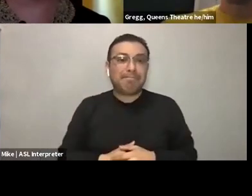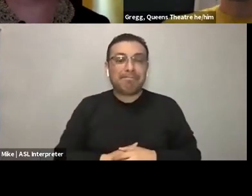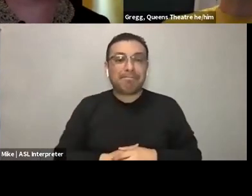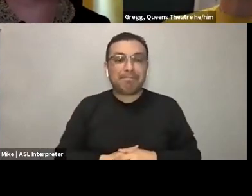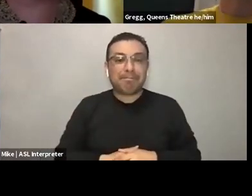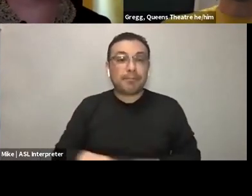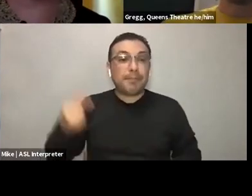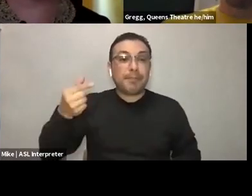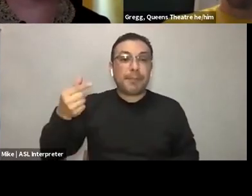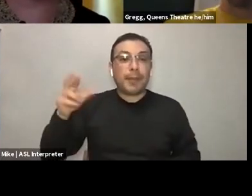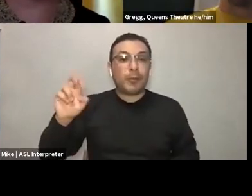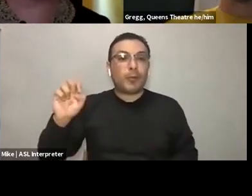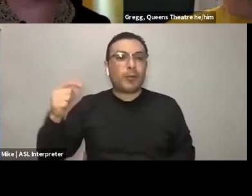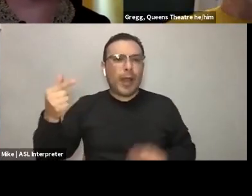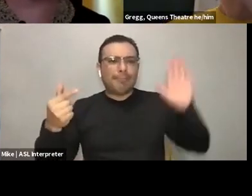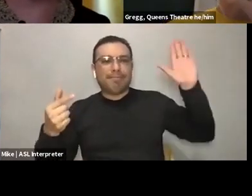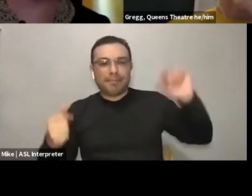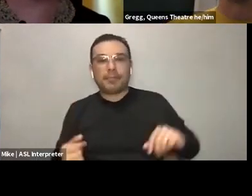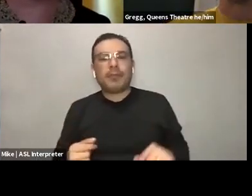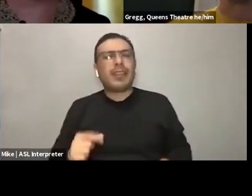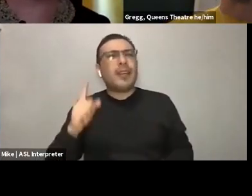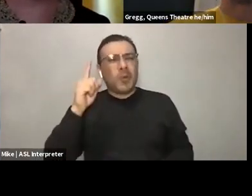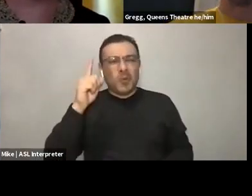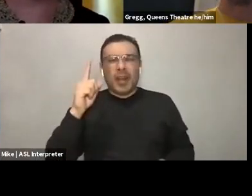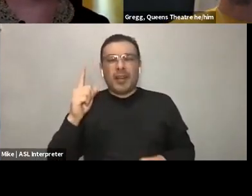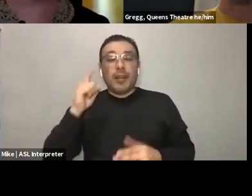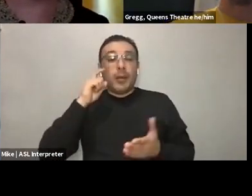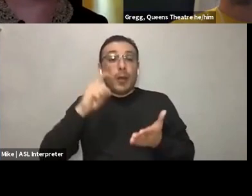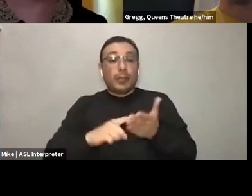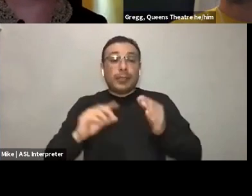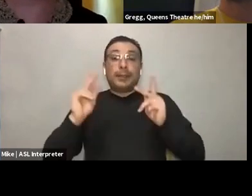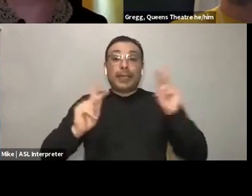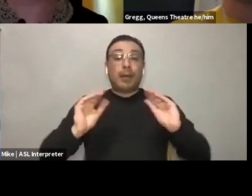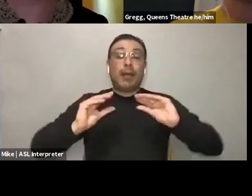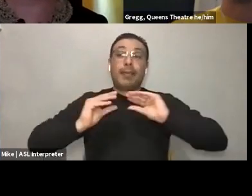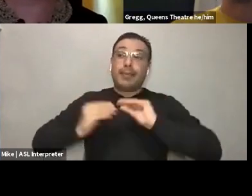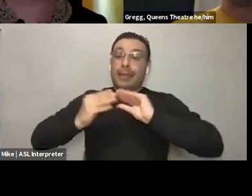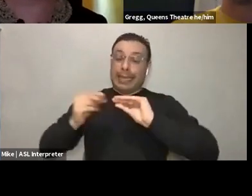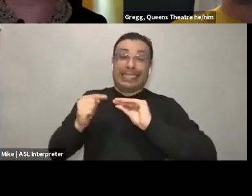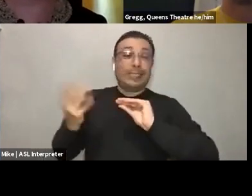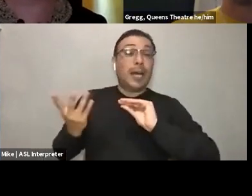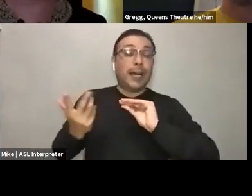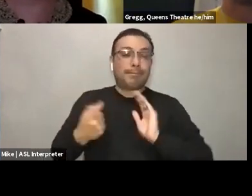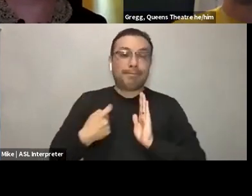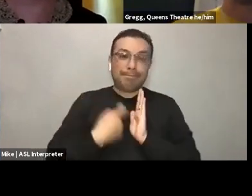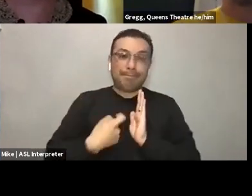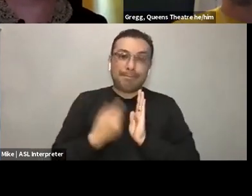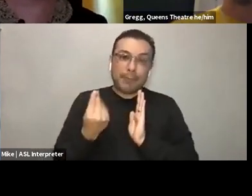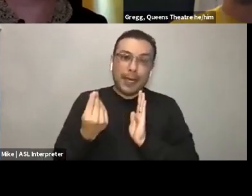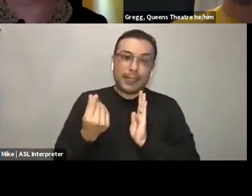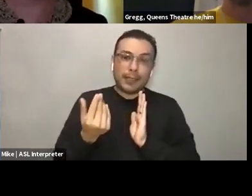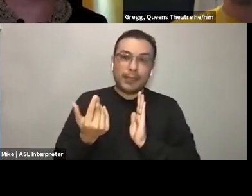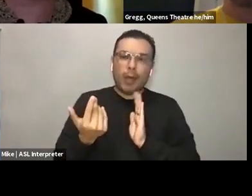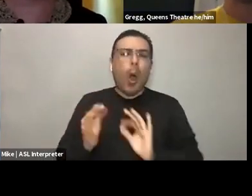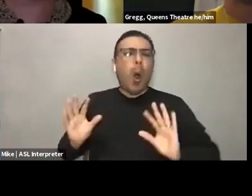just, uh, you know, cost comes up a lot, right. Uh, in terms of accessibility in these features and cost is definitely a factor. Like I don't want to, uh,